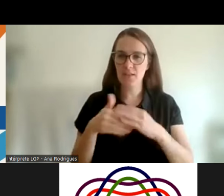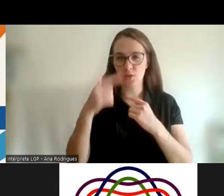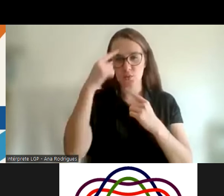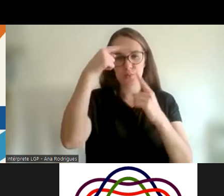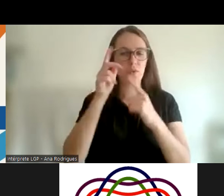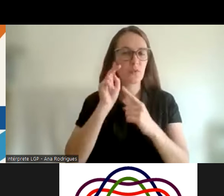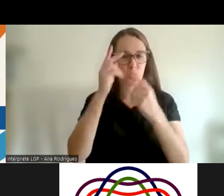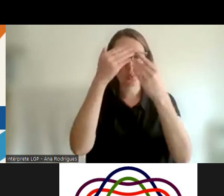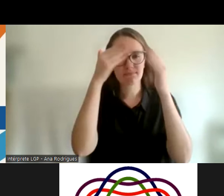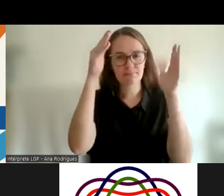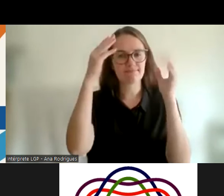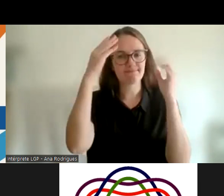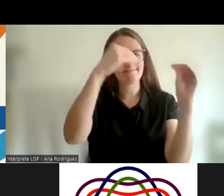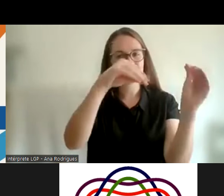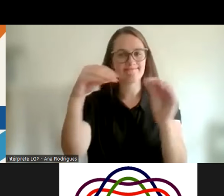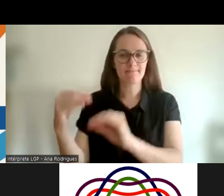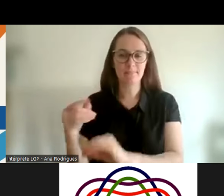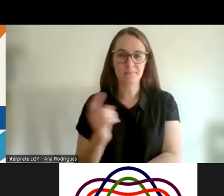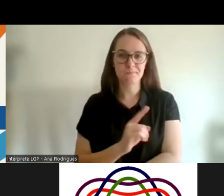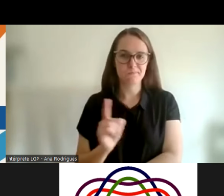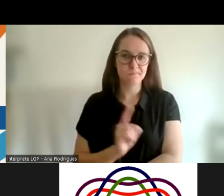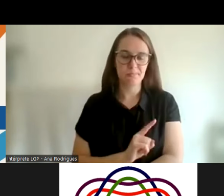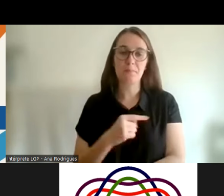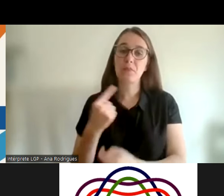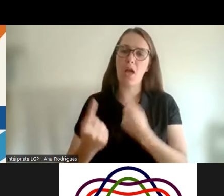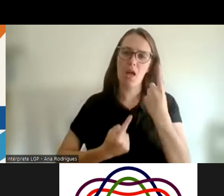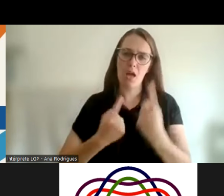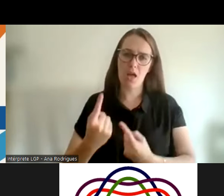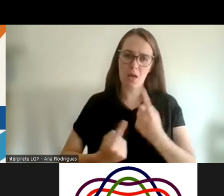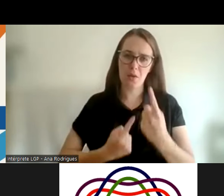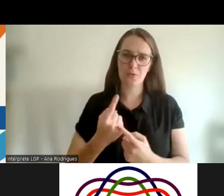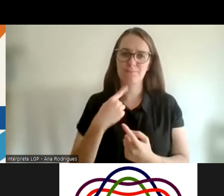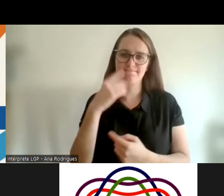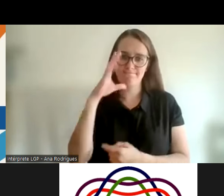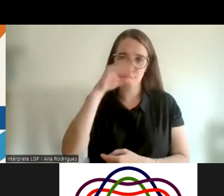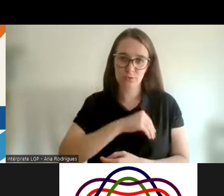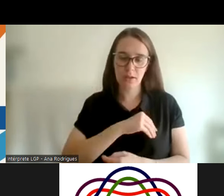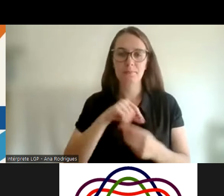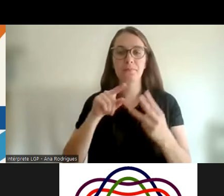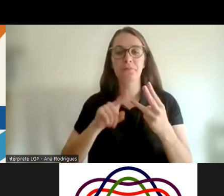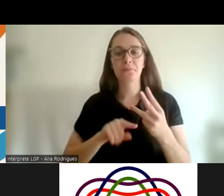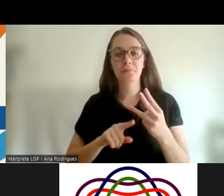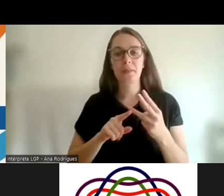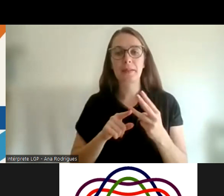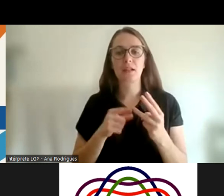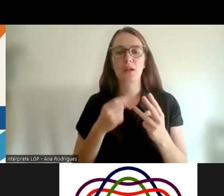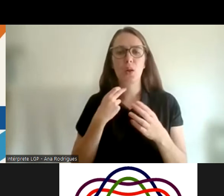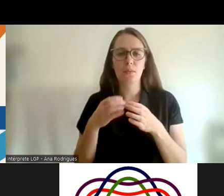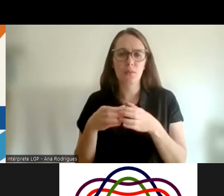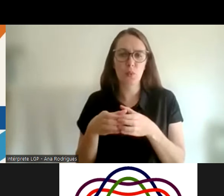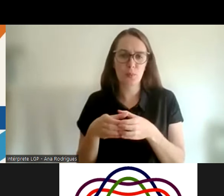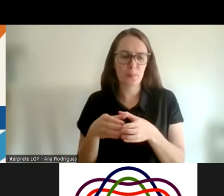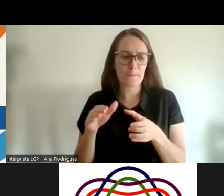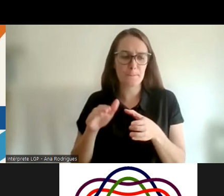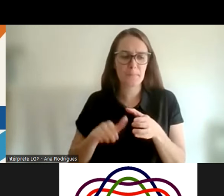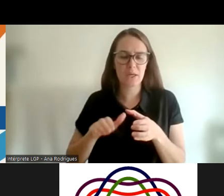democratic values. And some of you are even unsure. And the minority agree that